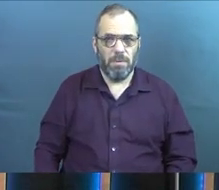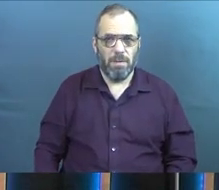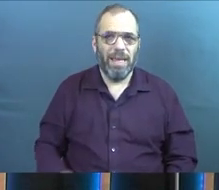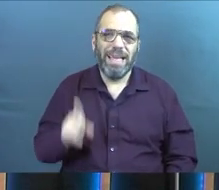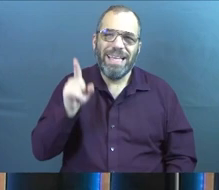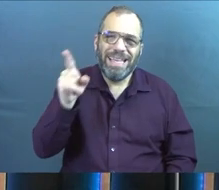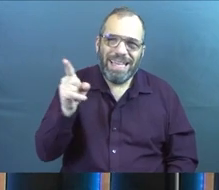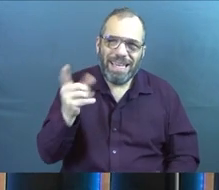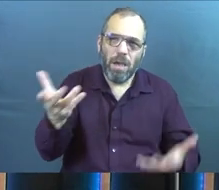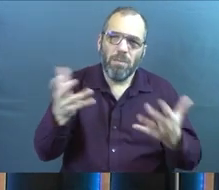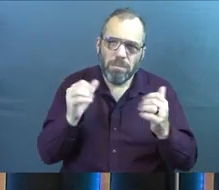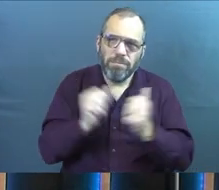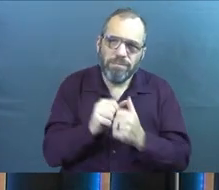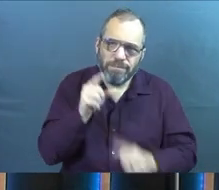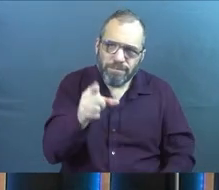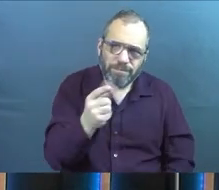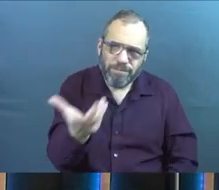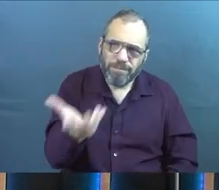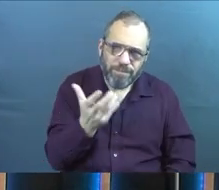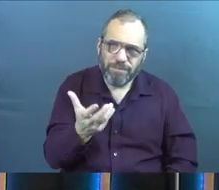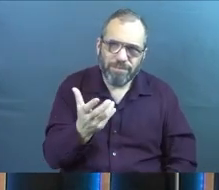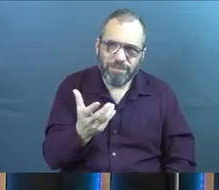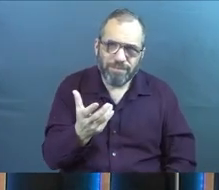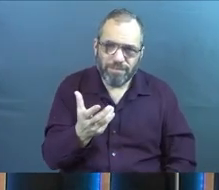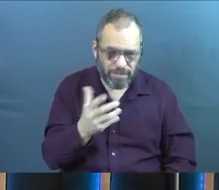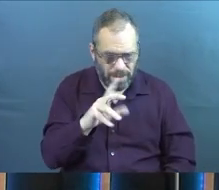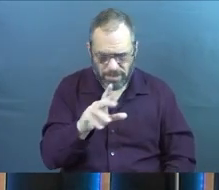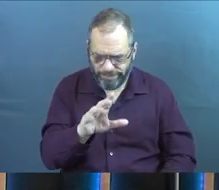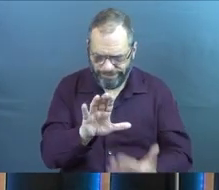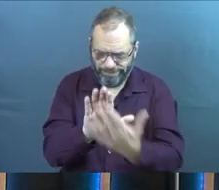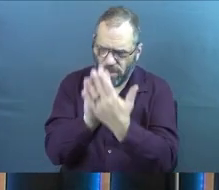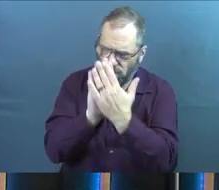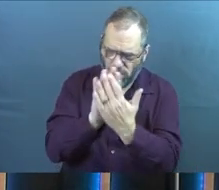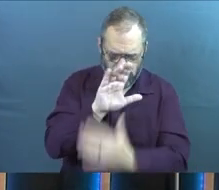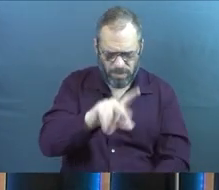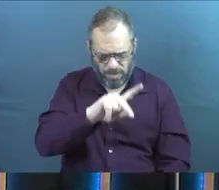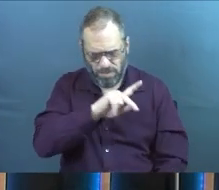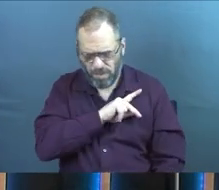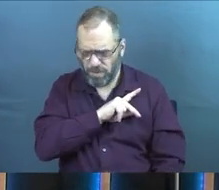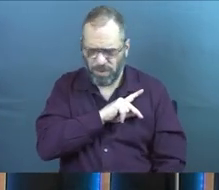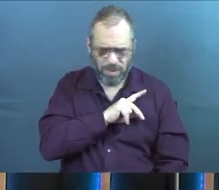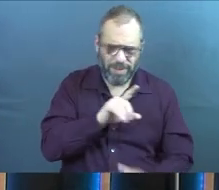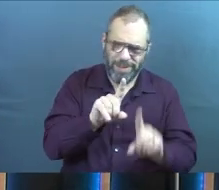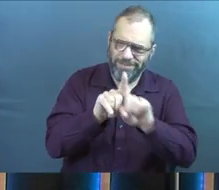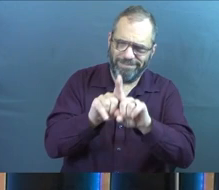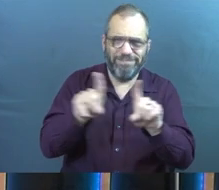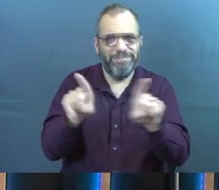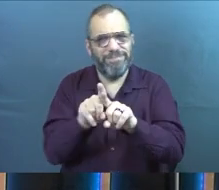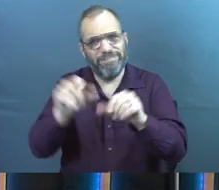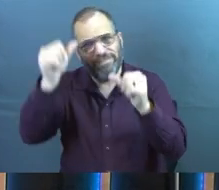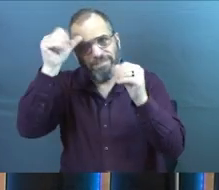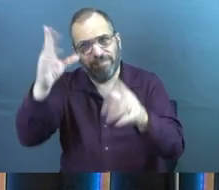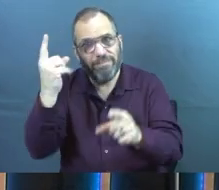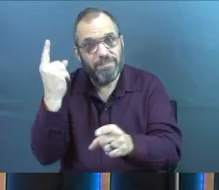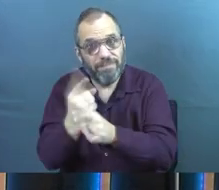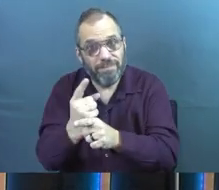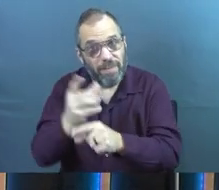He wants to be with us. It's close and it's personal, and he walks with us as a father should,